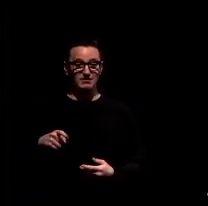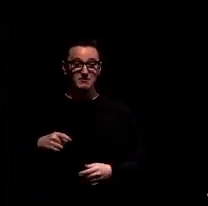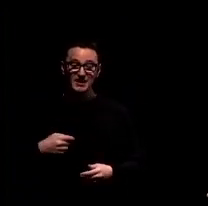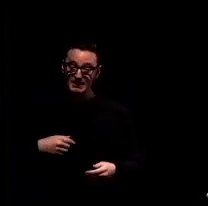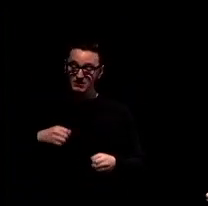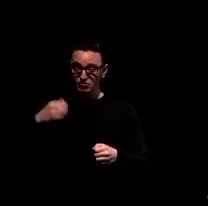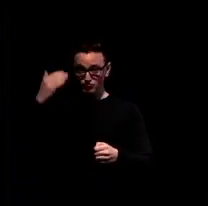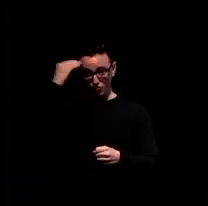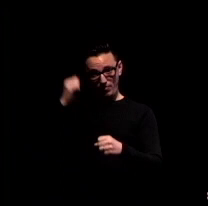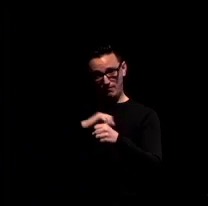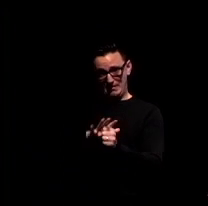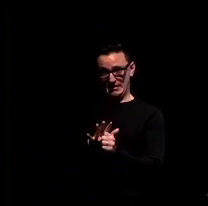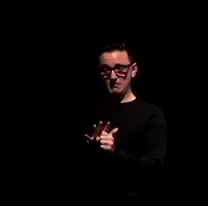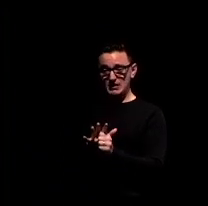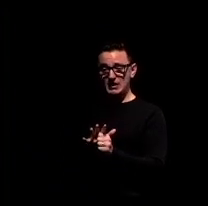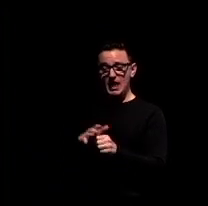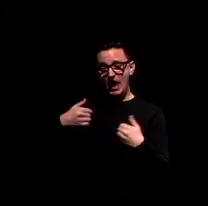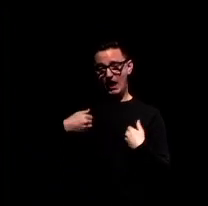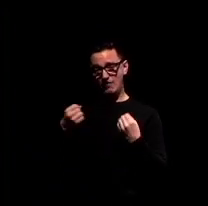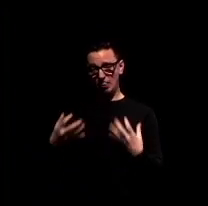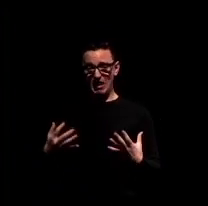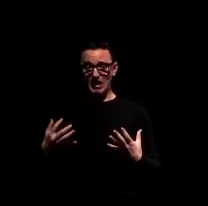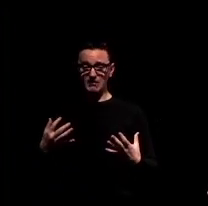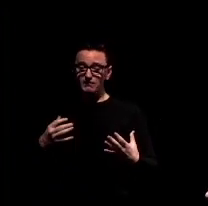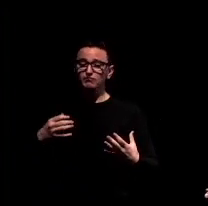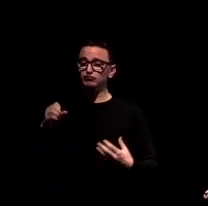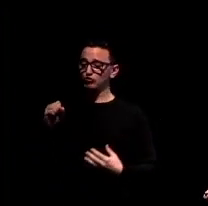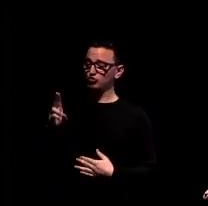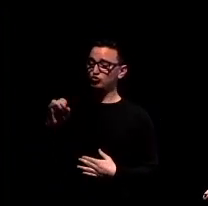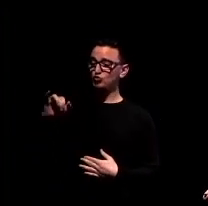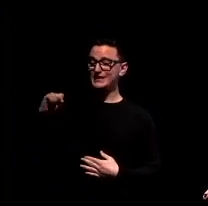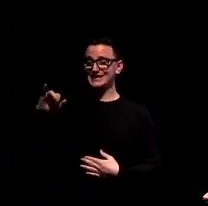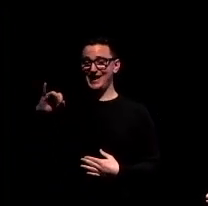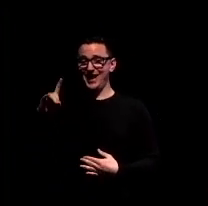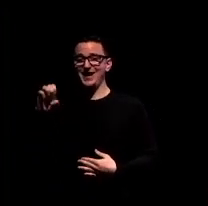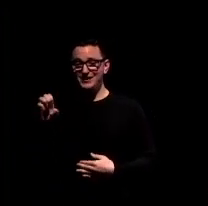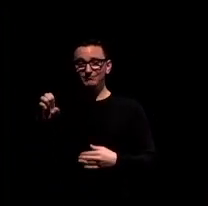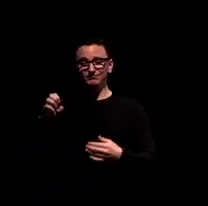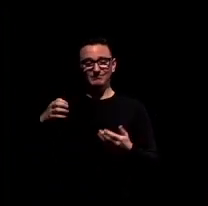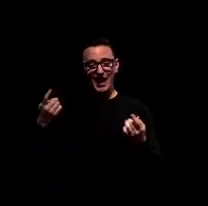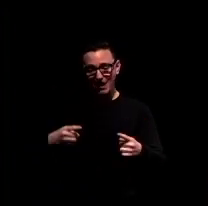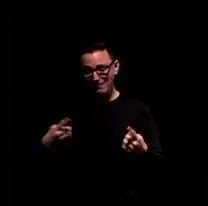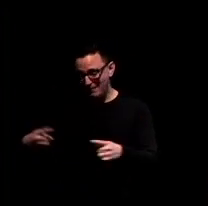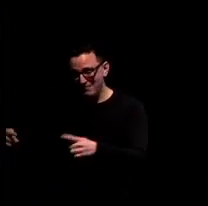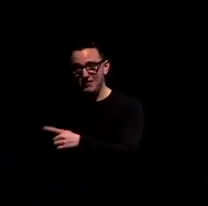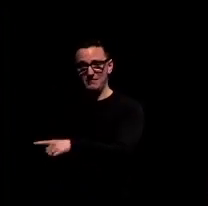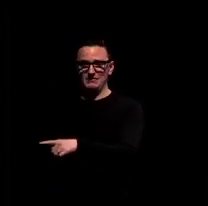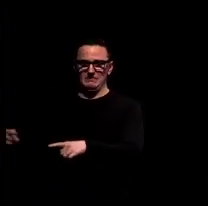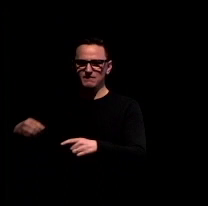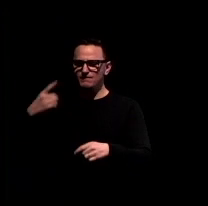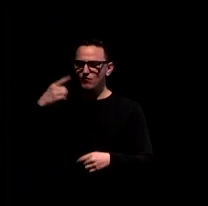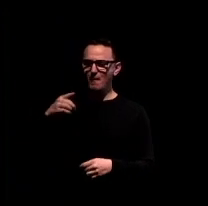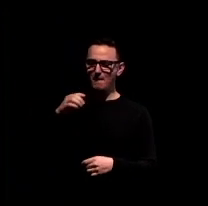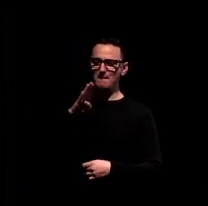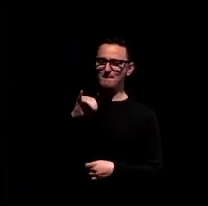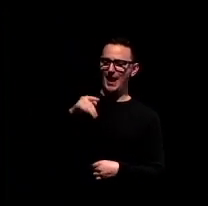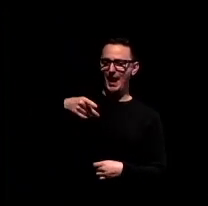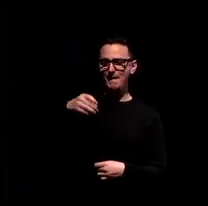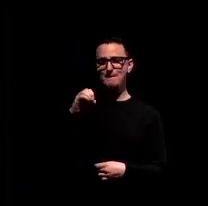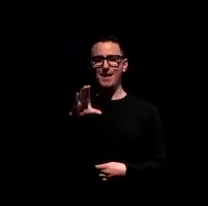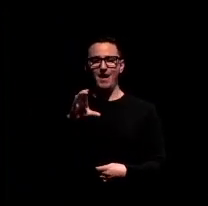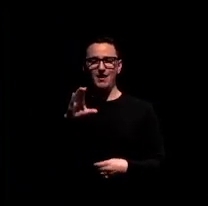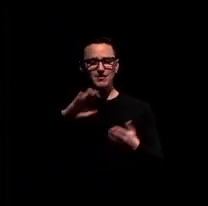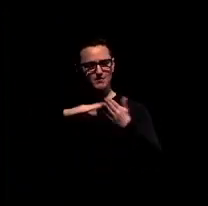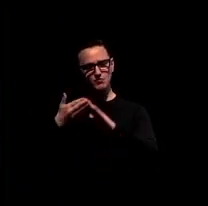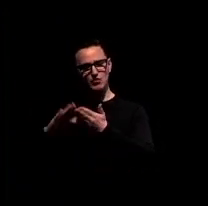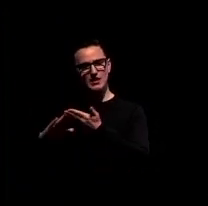of the rates of suicide rising faster among BIPOC communities. lots of reasons for that, and especially